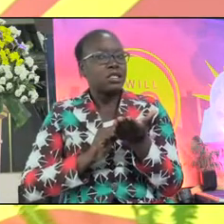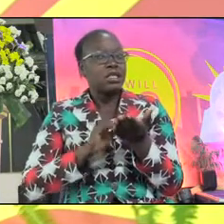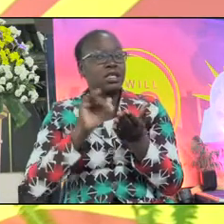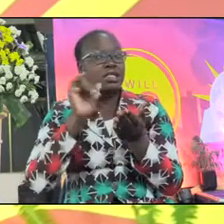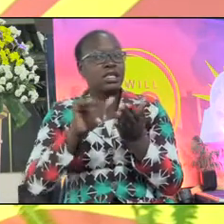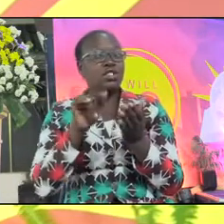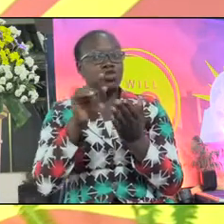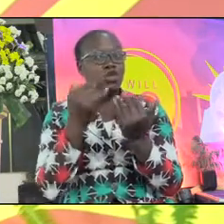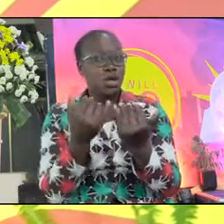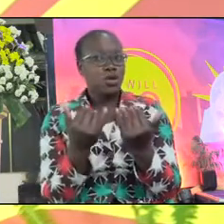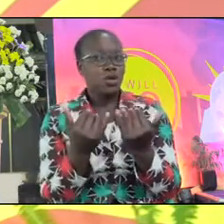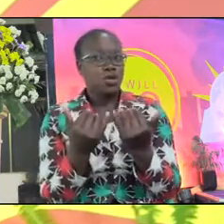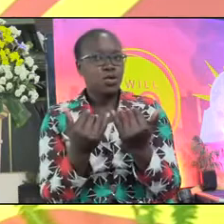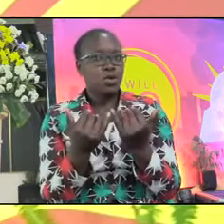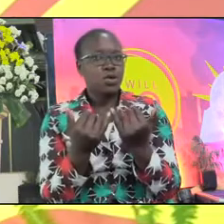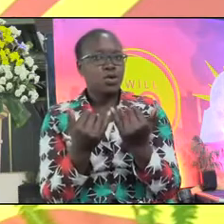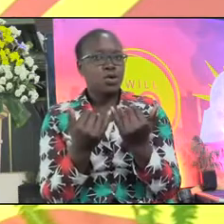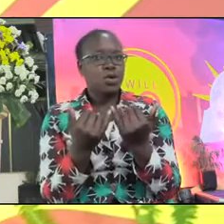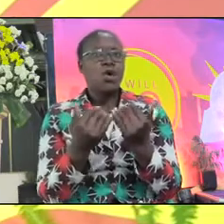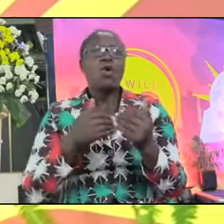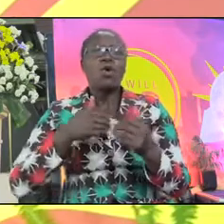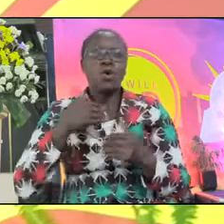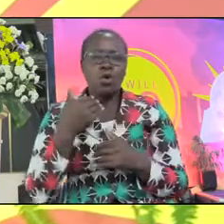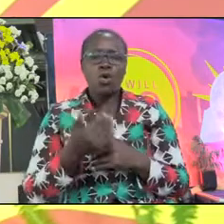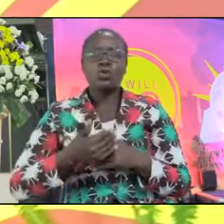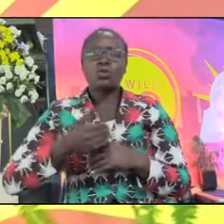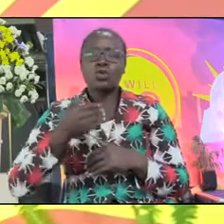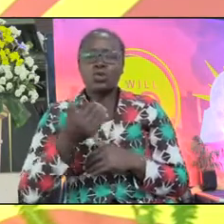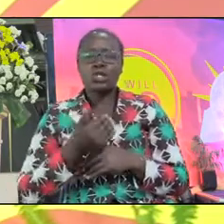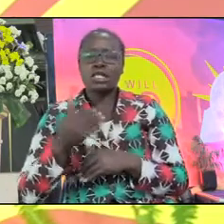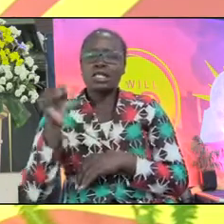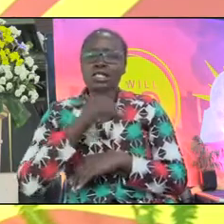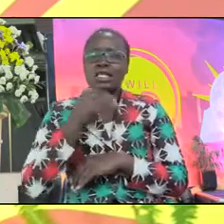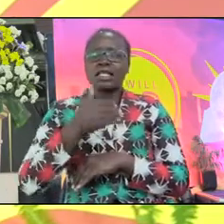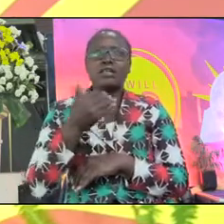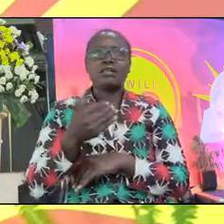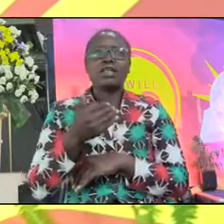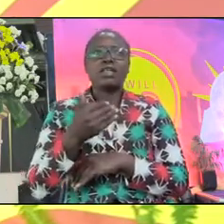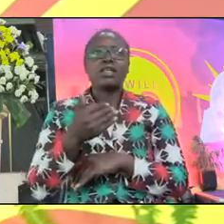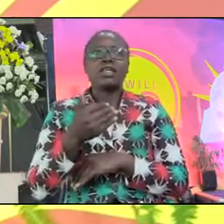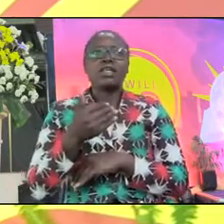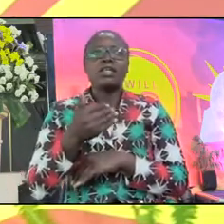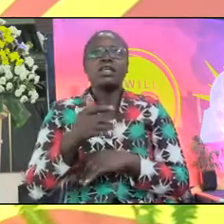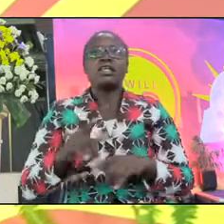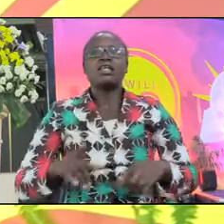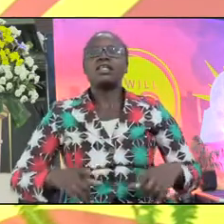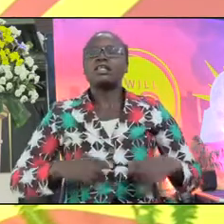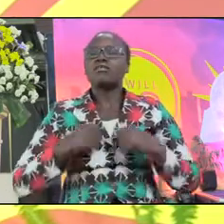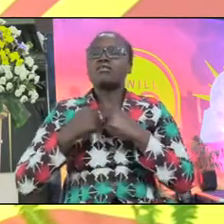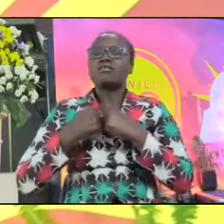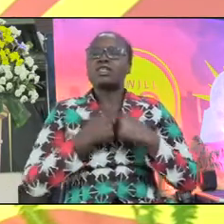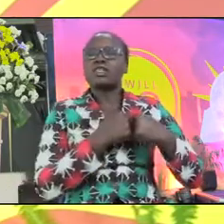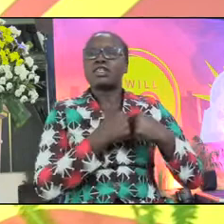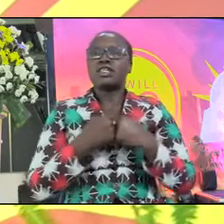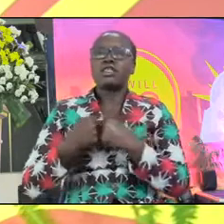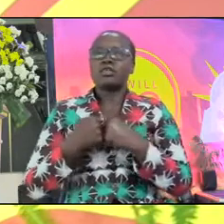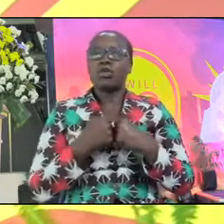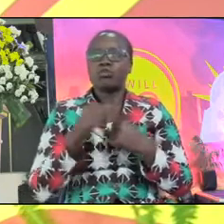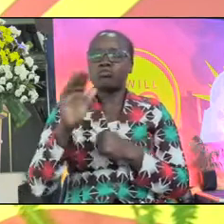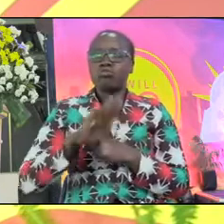that you and I constantly, every day, live in a storm